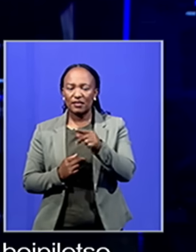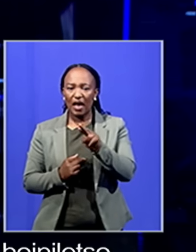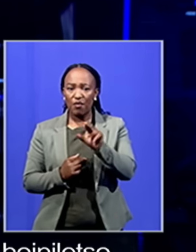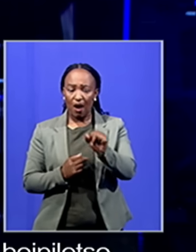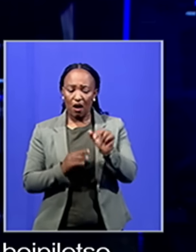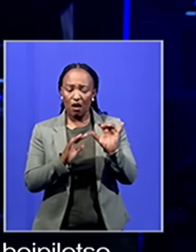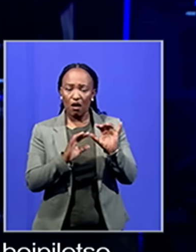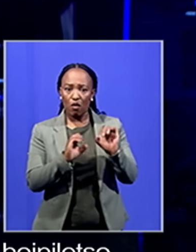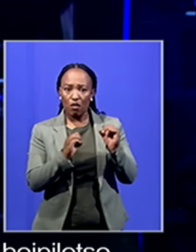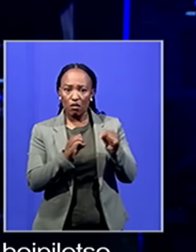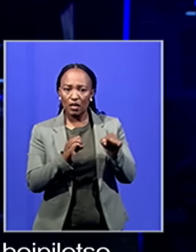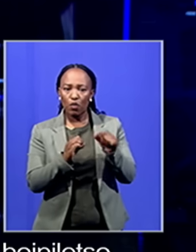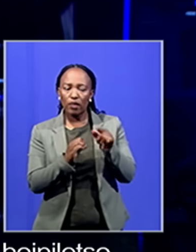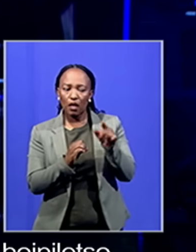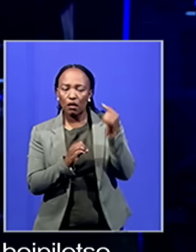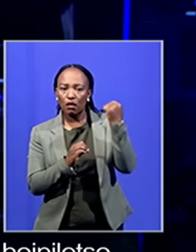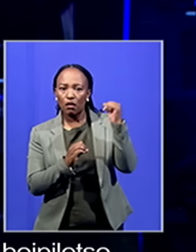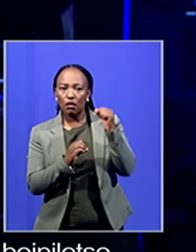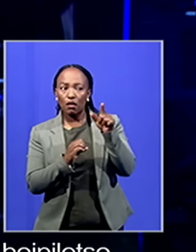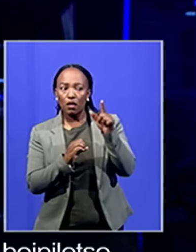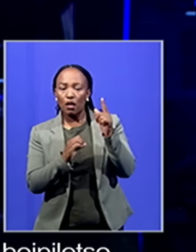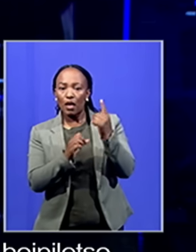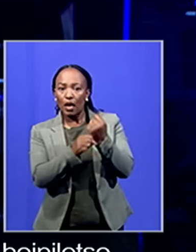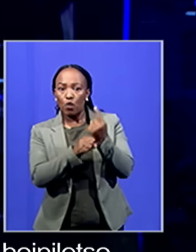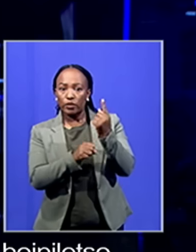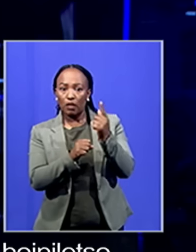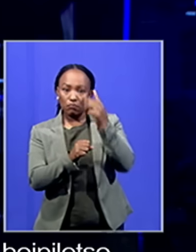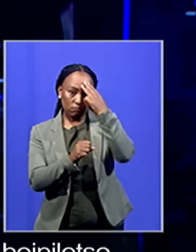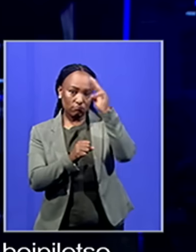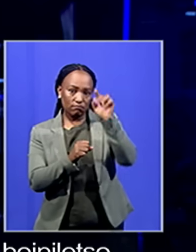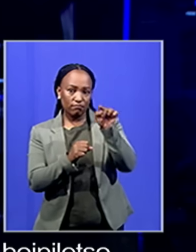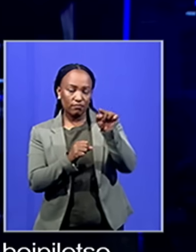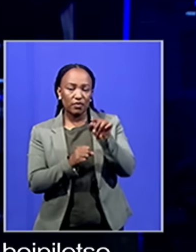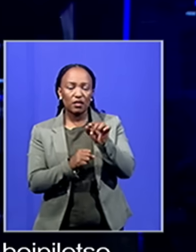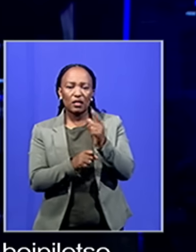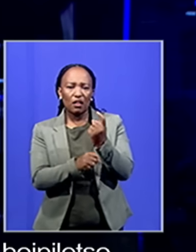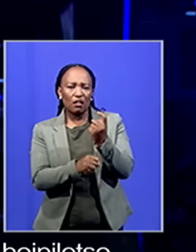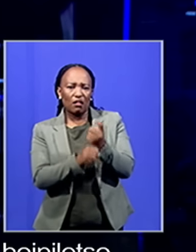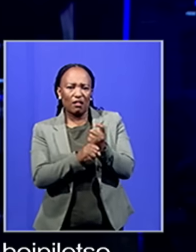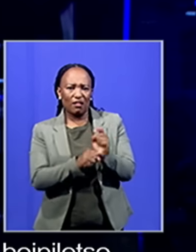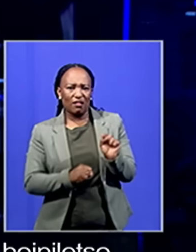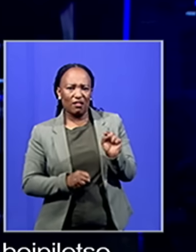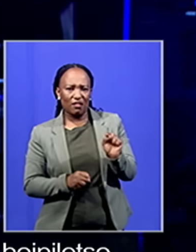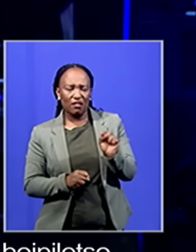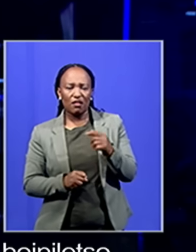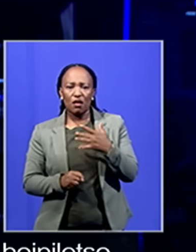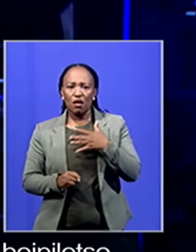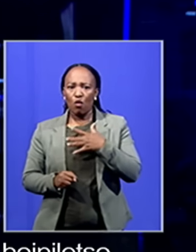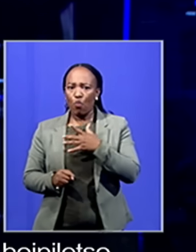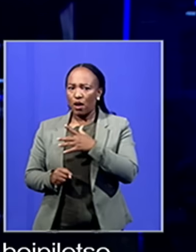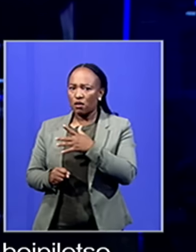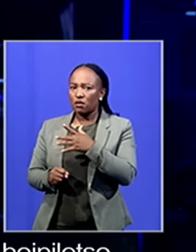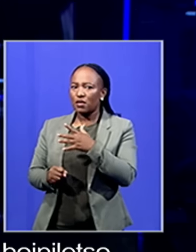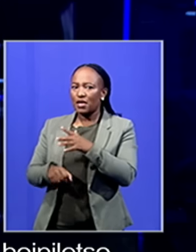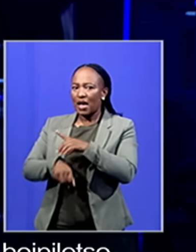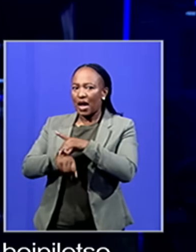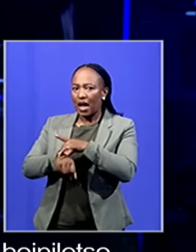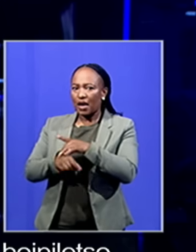ho ipiletsa qetong ya lekgotla le phahameng la Gauteng Pretoria le hanneng ha SARA e ipiletsa kgahlano le ho rekiswa ha thepa ya